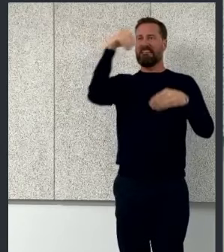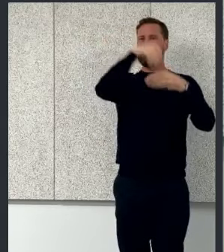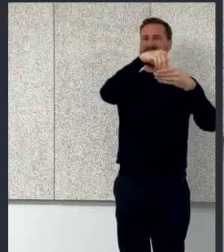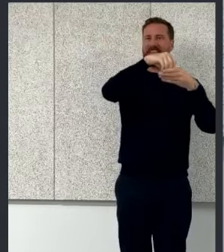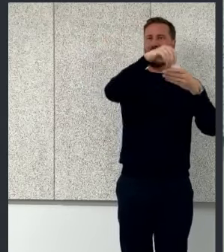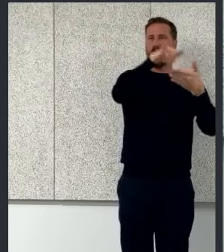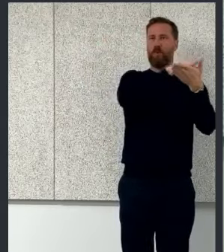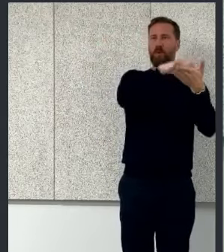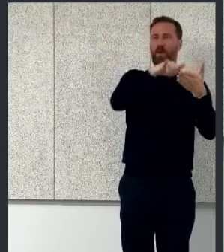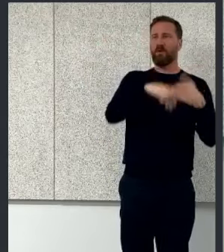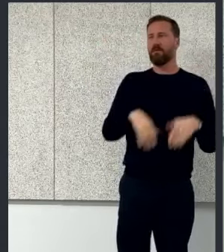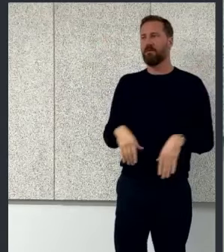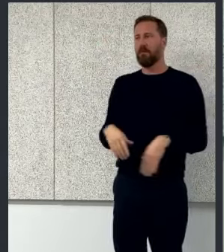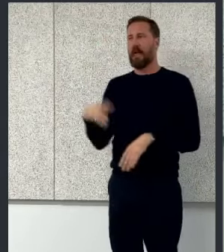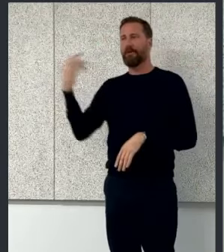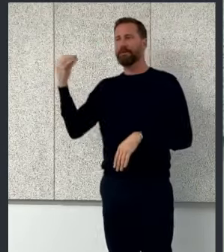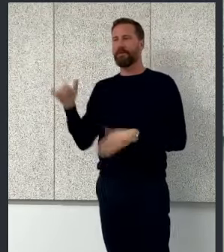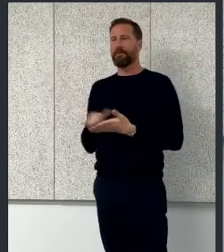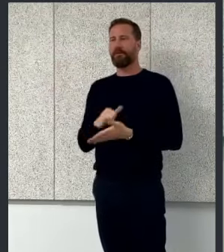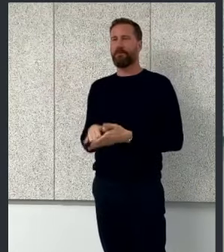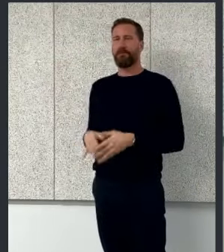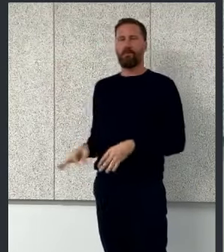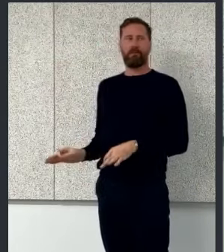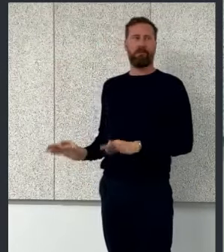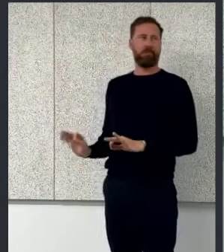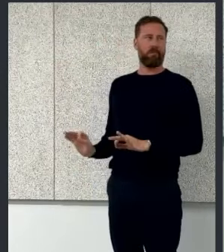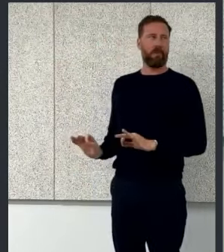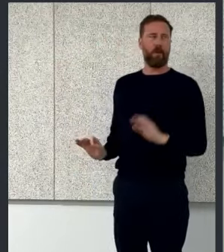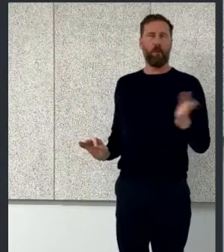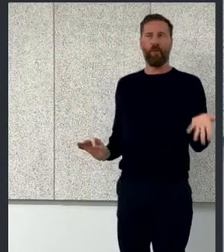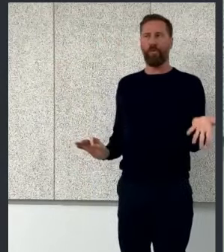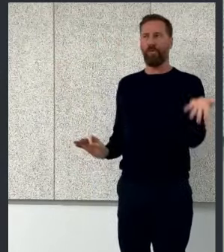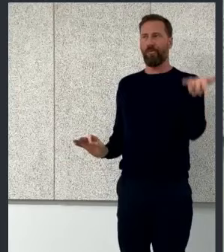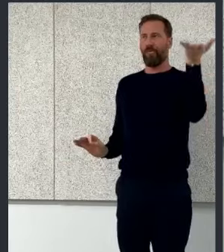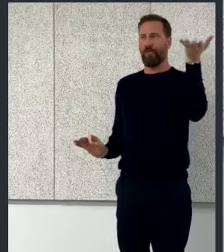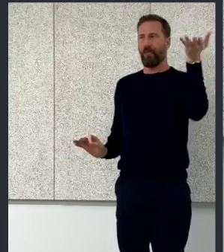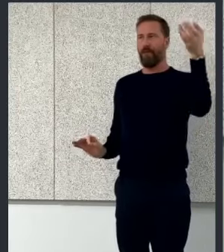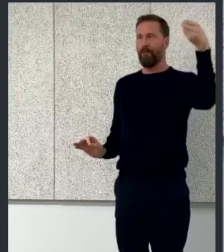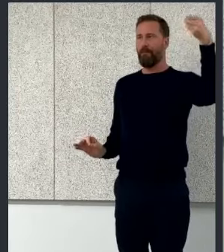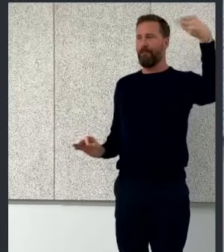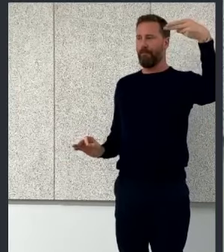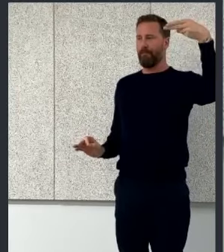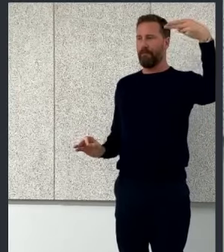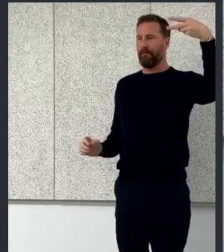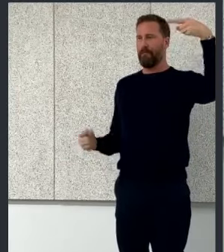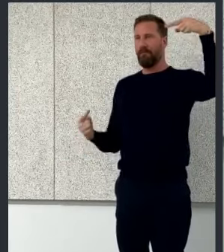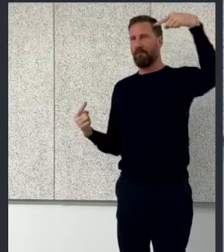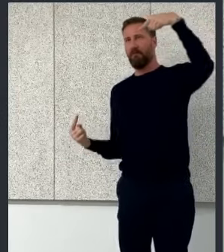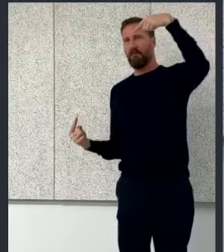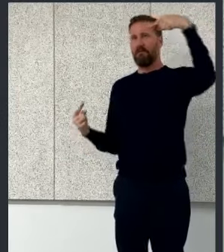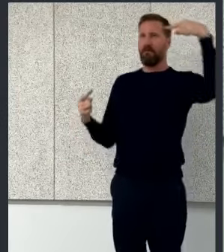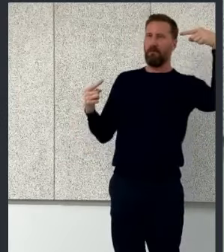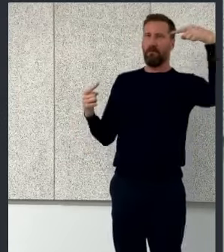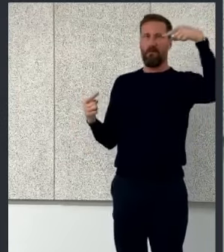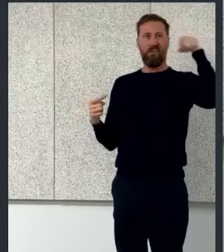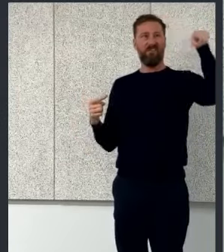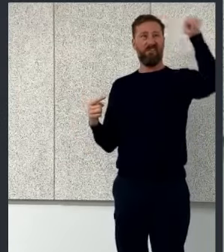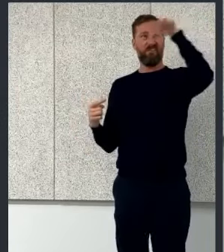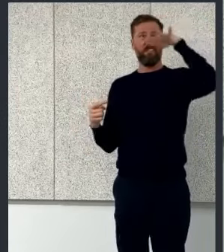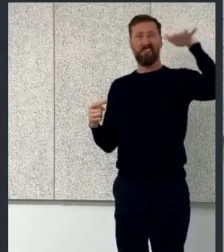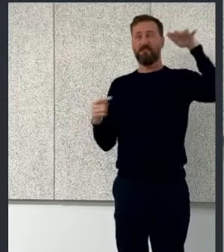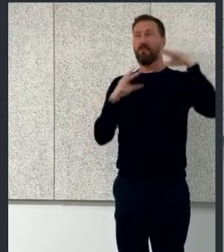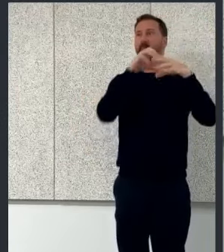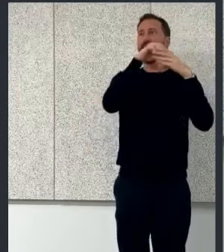tend to valorize and lift up a dominant model. It involves a season, it involves subscriptions, it involves